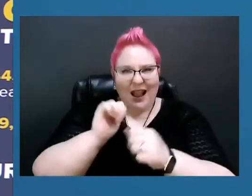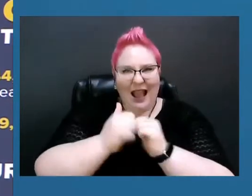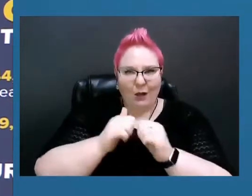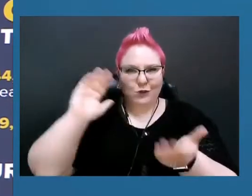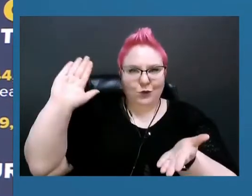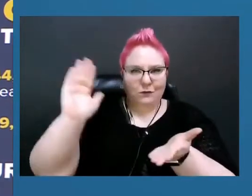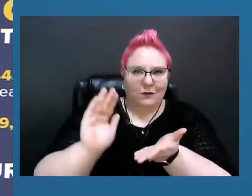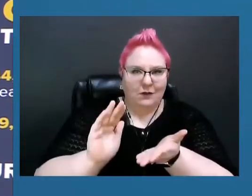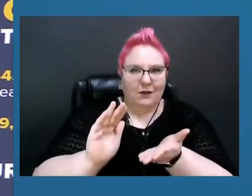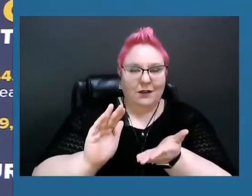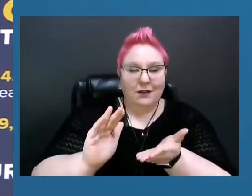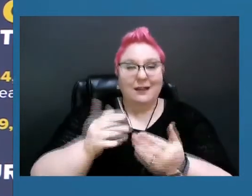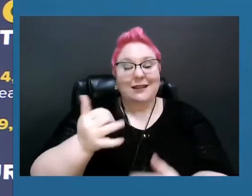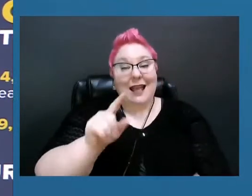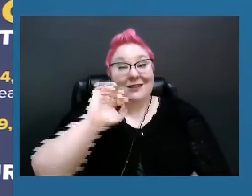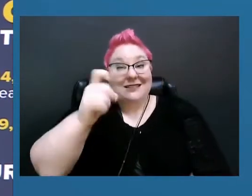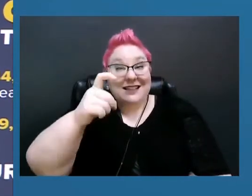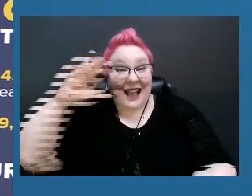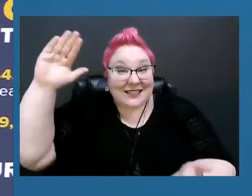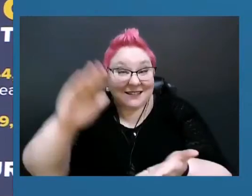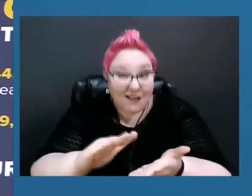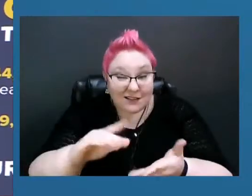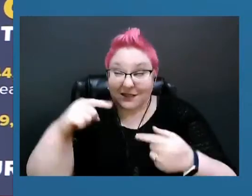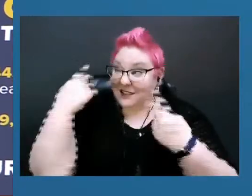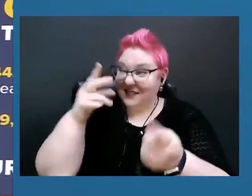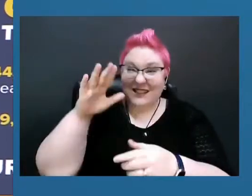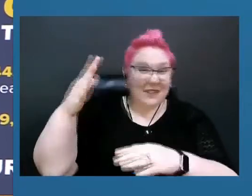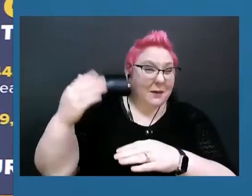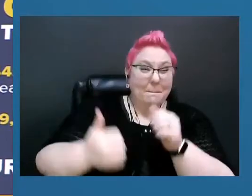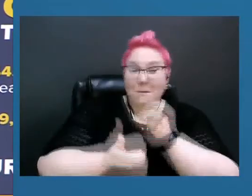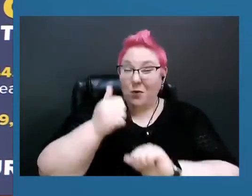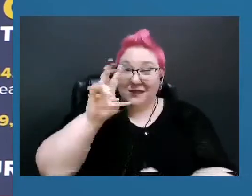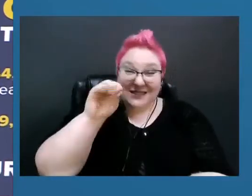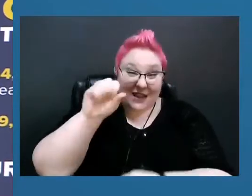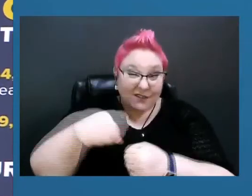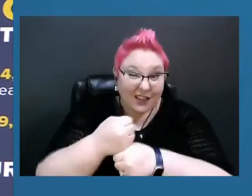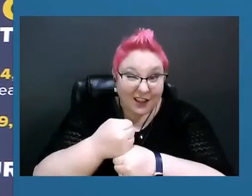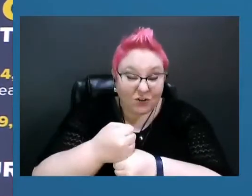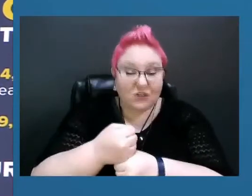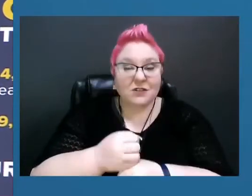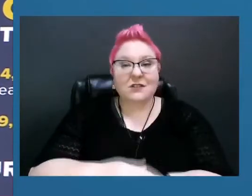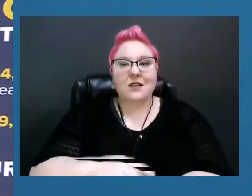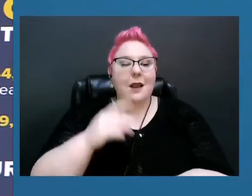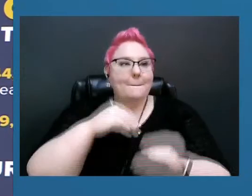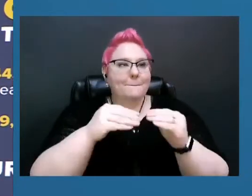the largest rate decrease in 70 years, expanding the child tax credit so